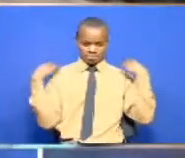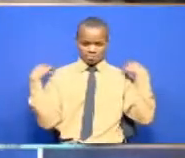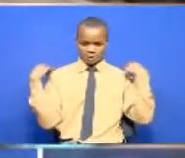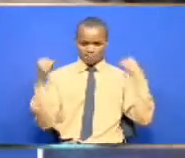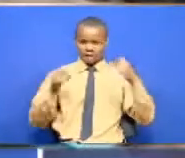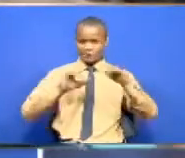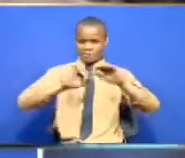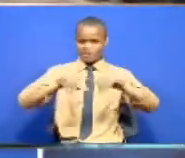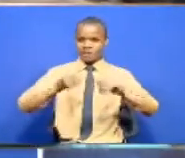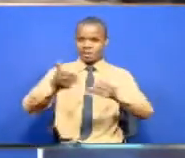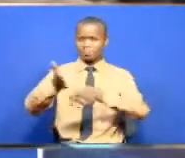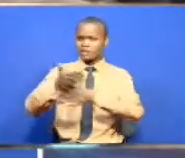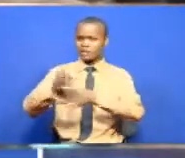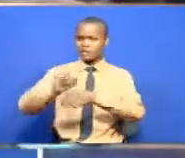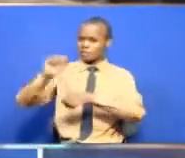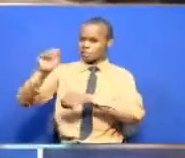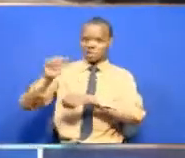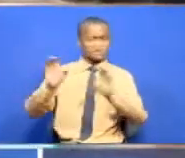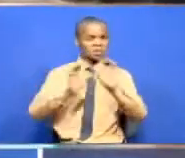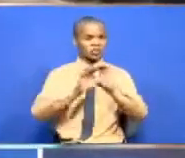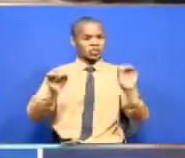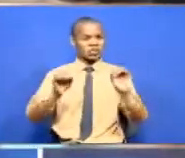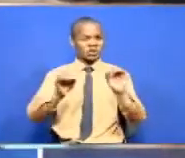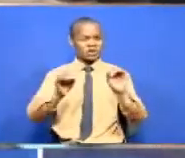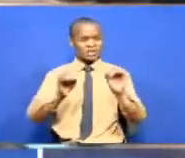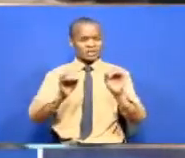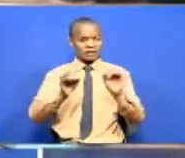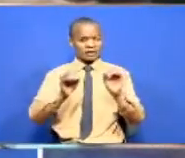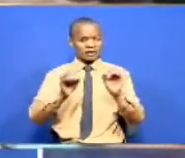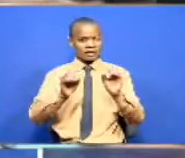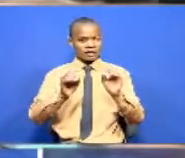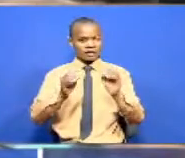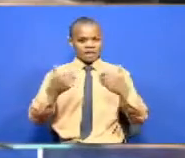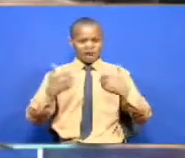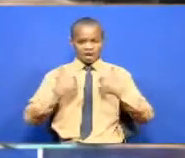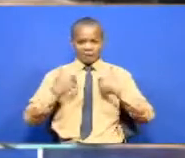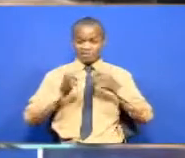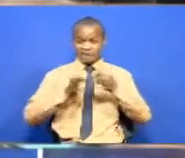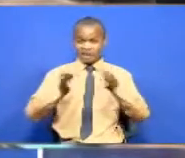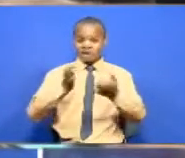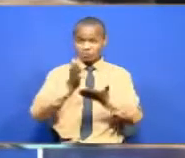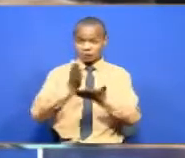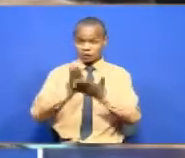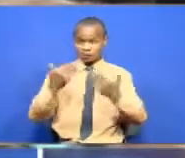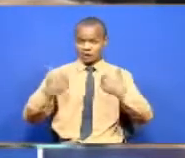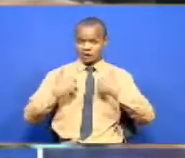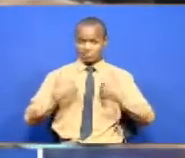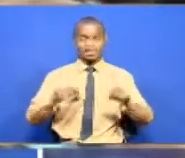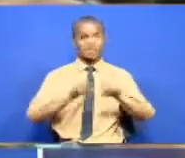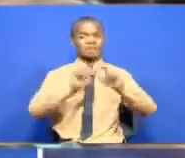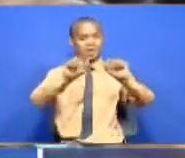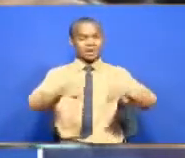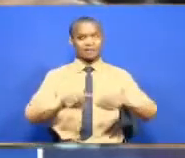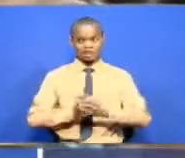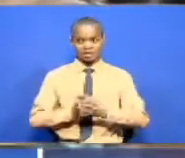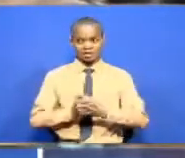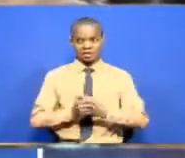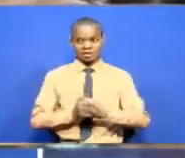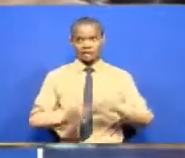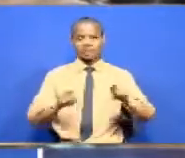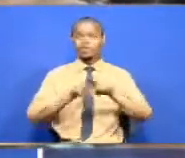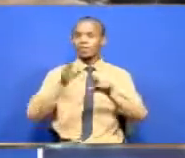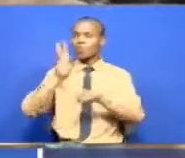not a political sort of game. It was that we have the potential, we have the capacity, we have the